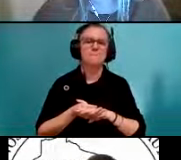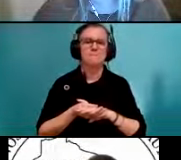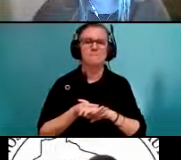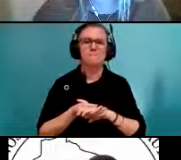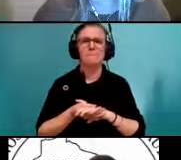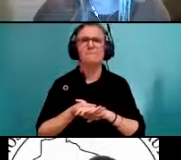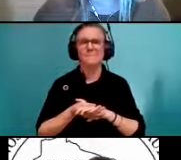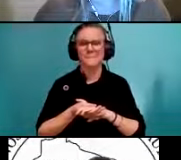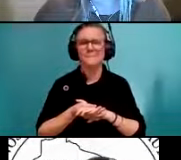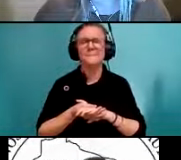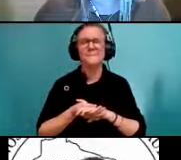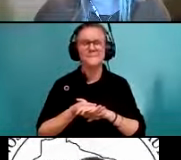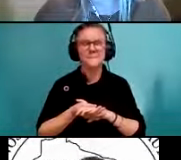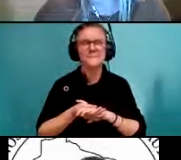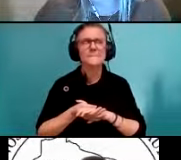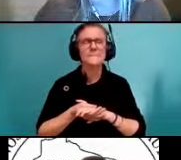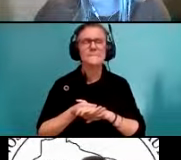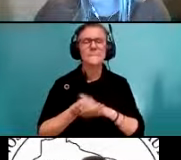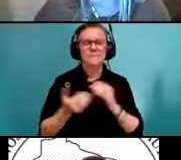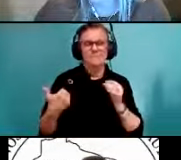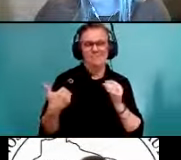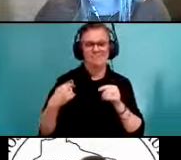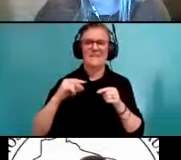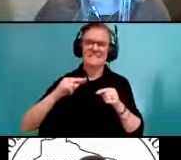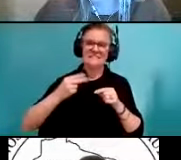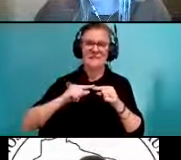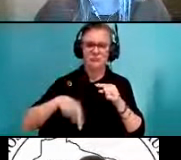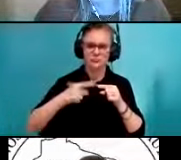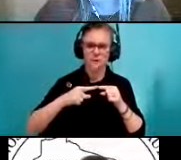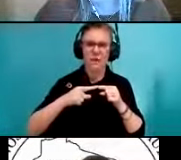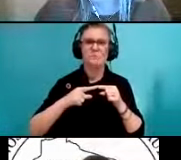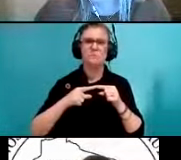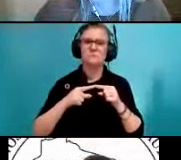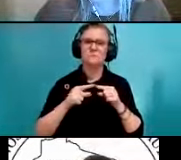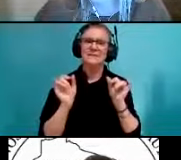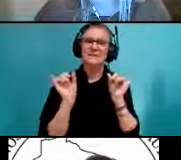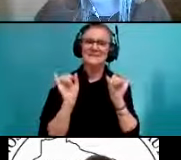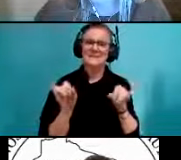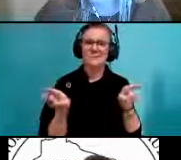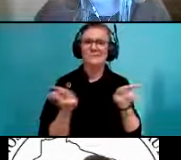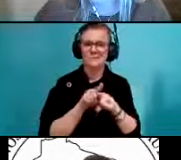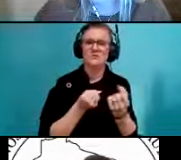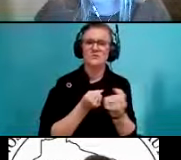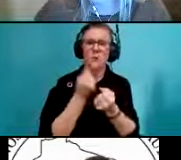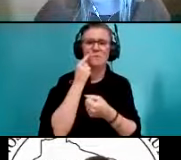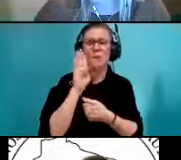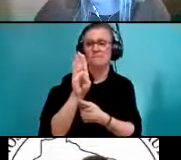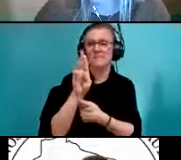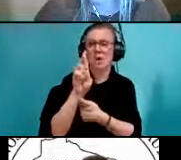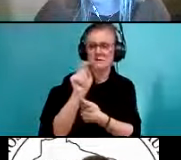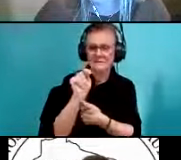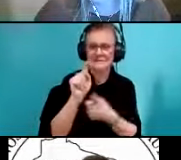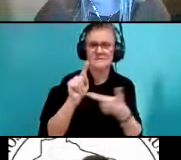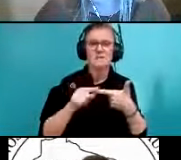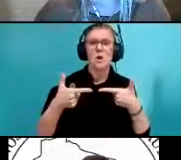Some of the high-level themes from the second round of public involvement were similar amounts of support for BRT,